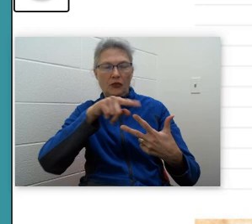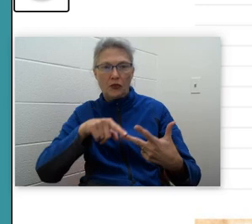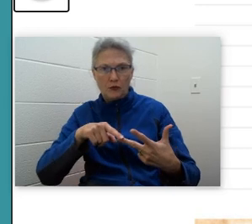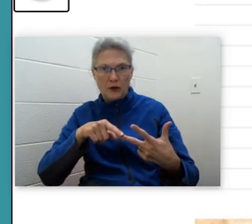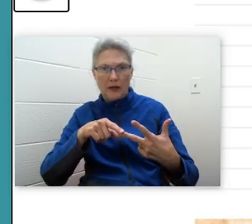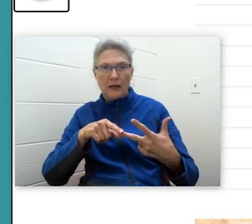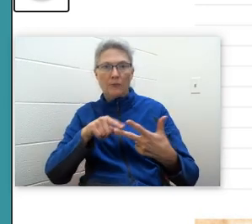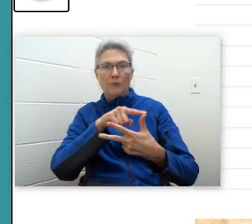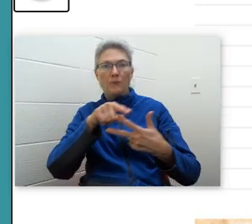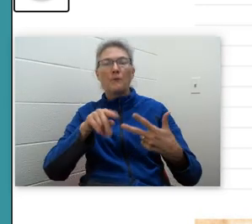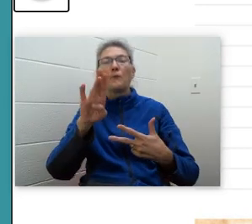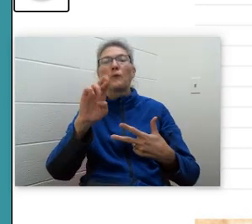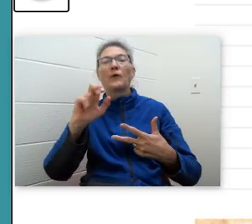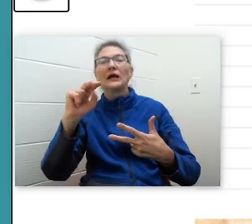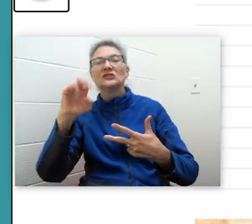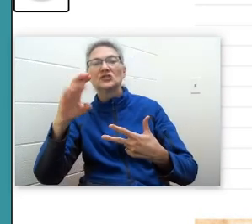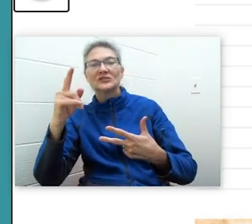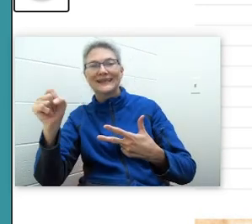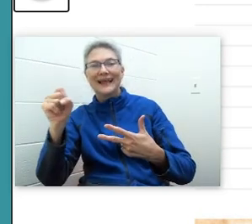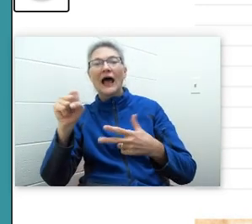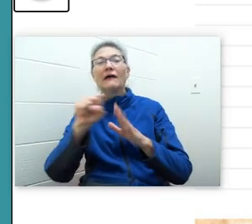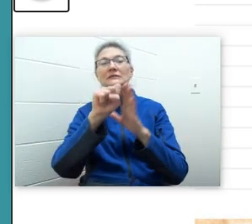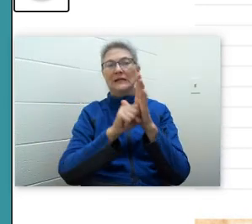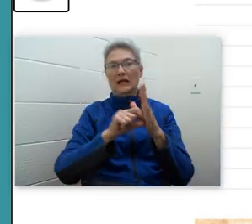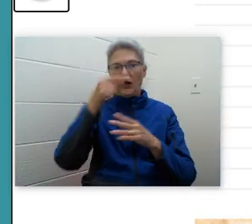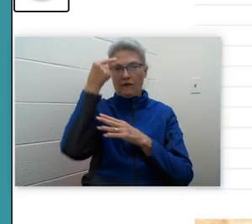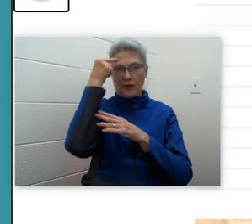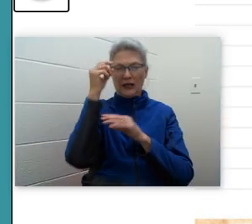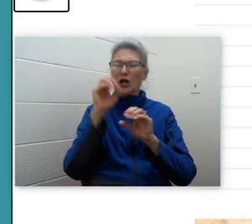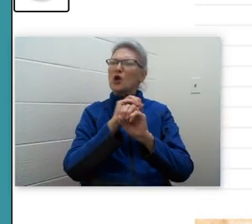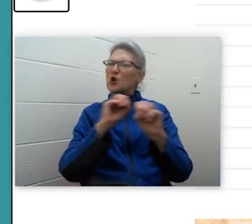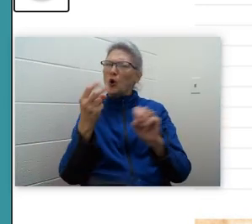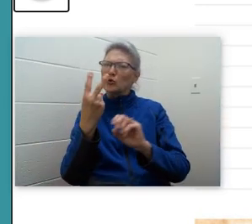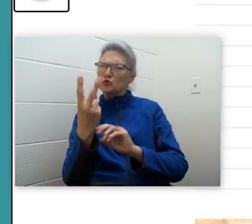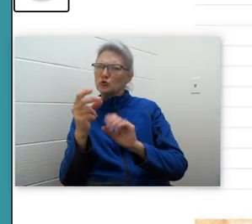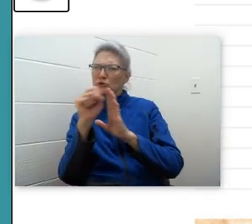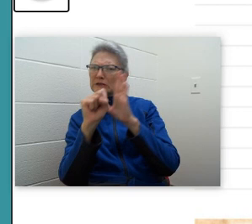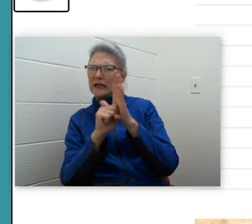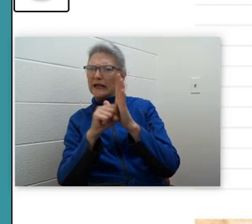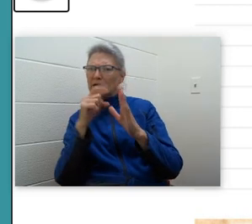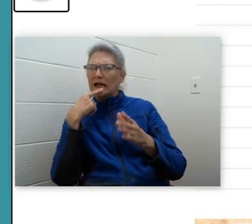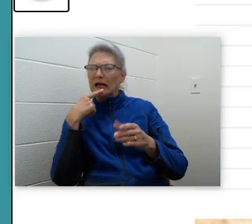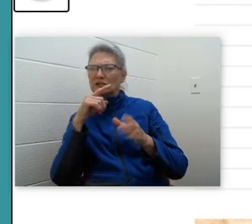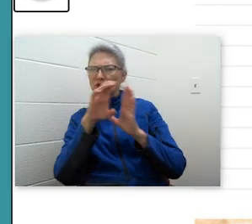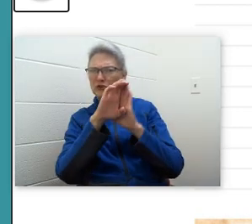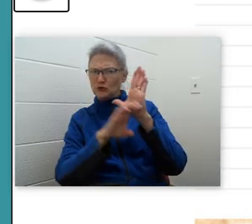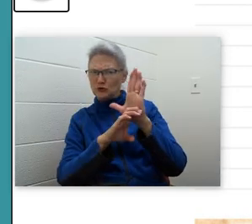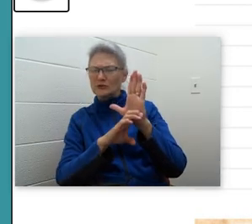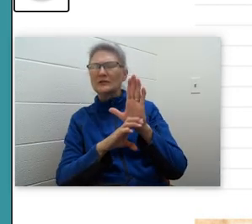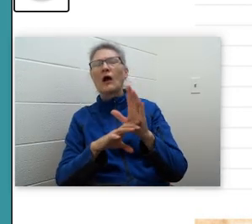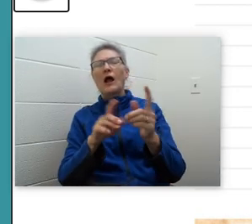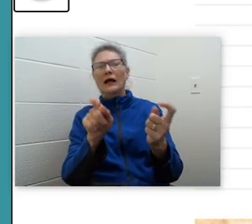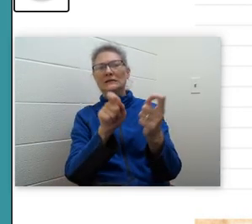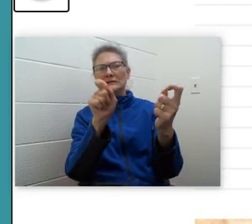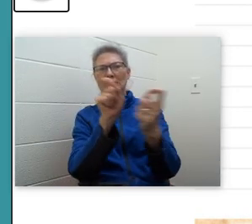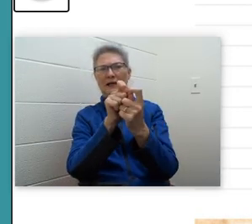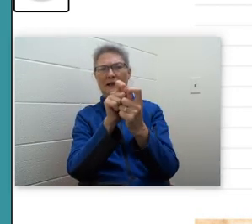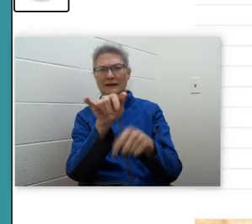state government. No two state constitutions are exactly alike, but they are all the same in one